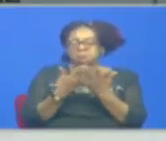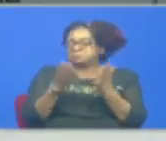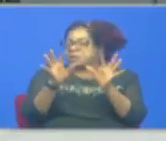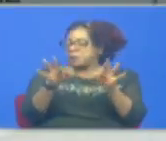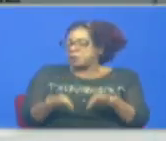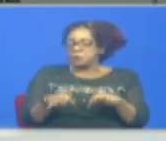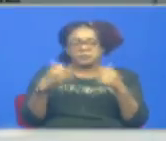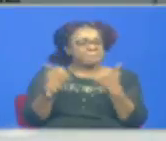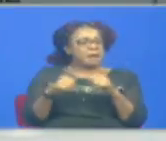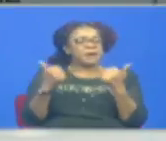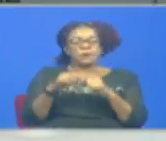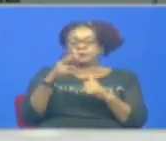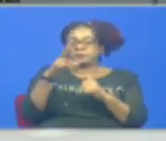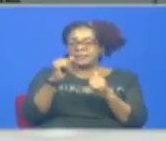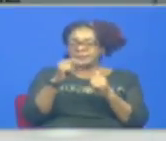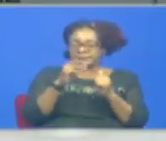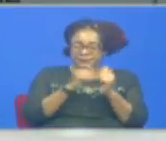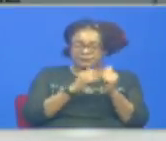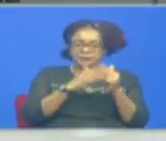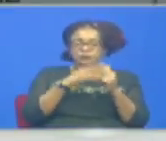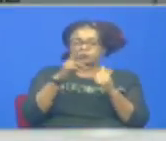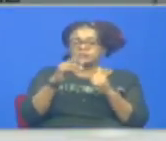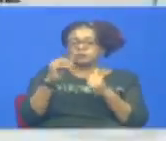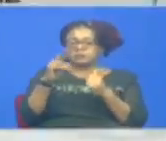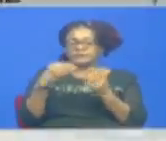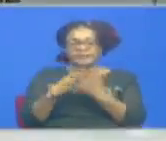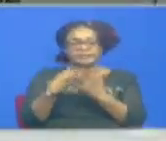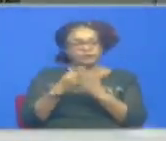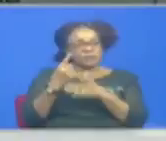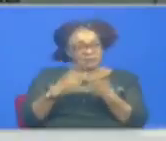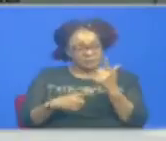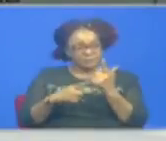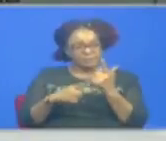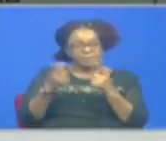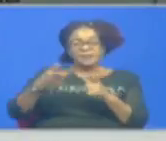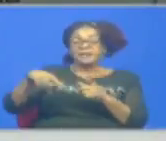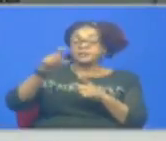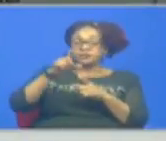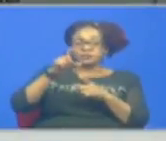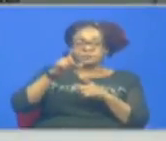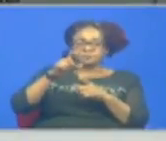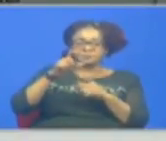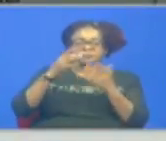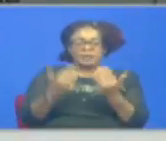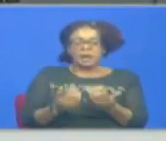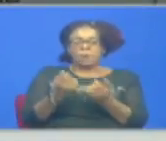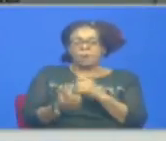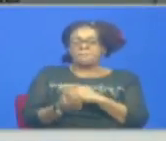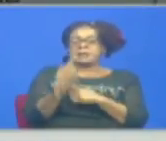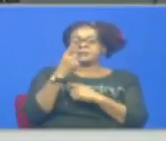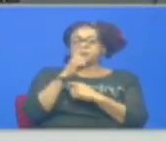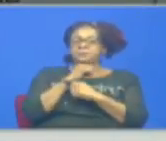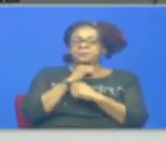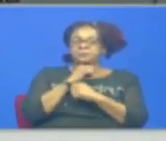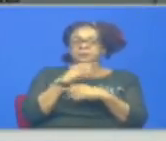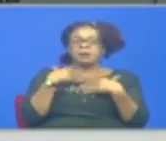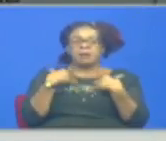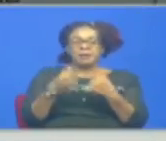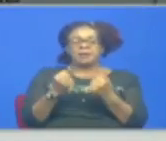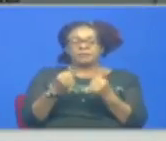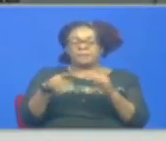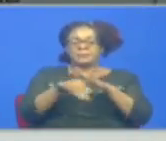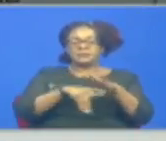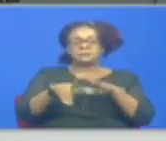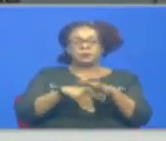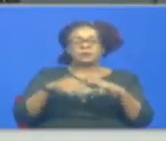the 2019-2020 financial year. In addition, it has now emerged that the health principal's secretary